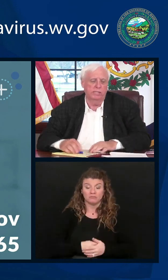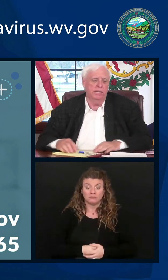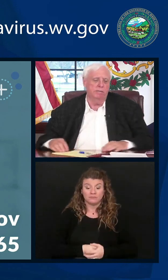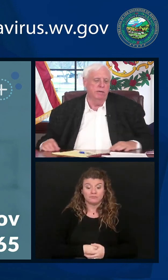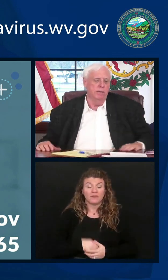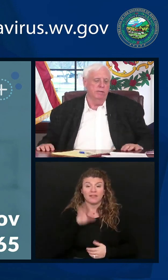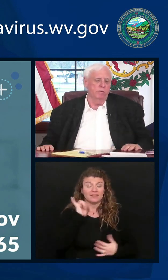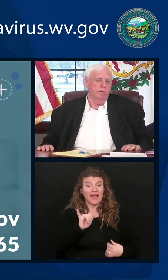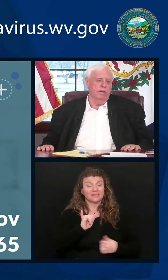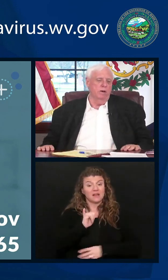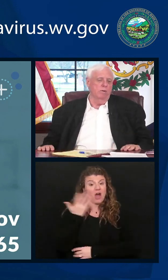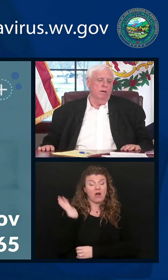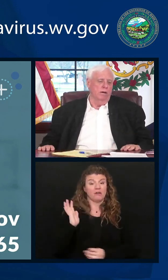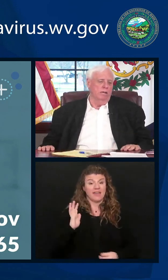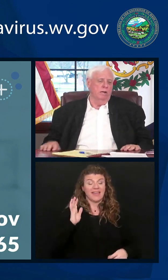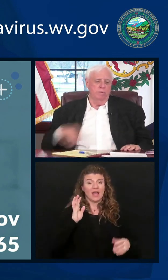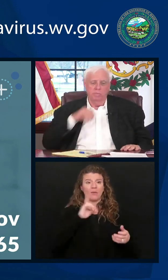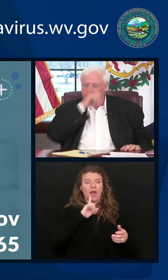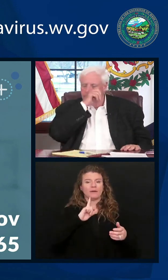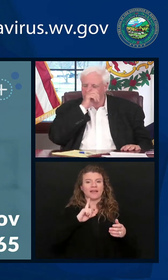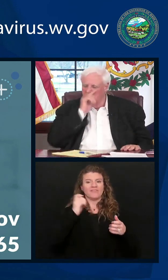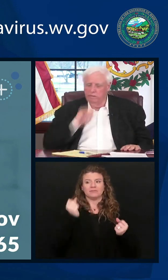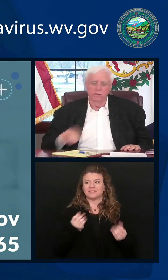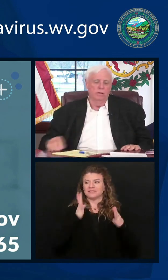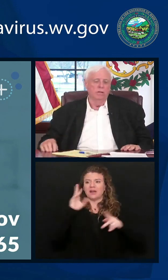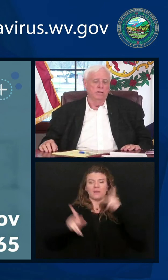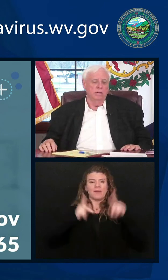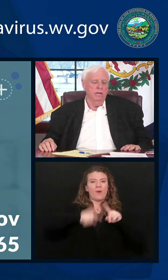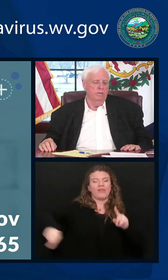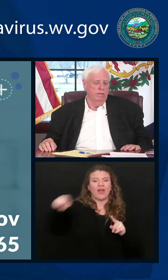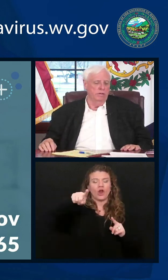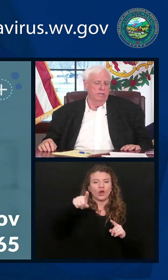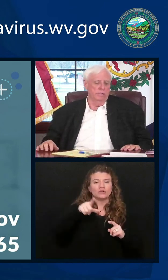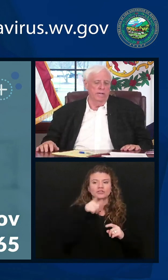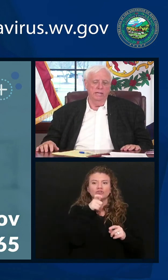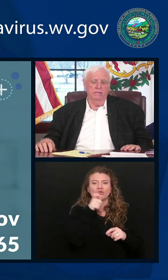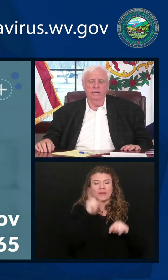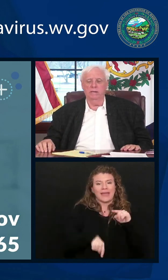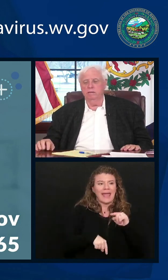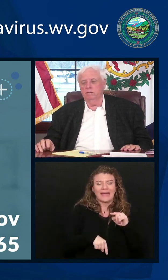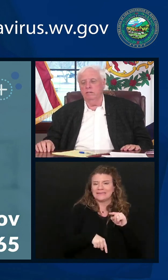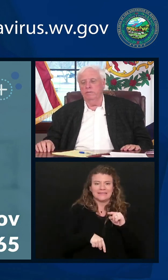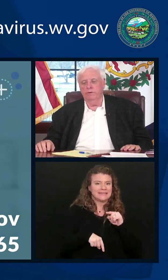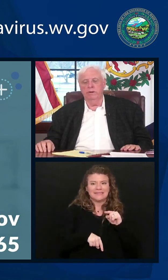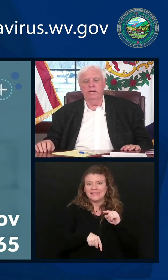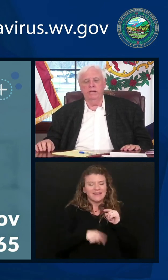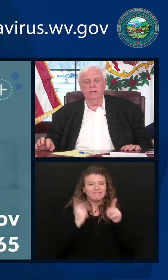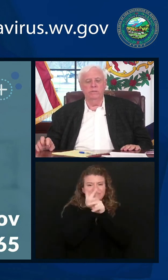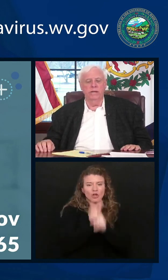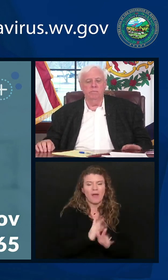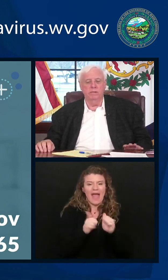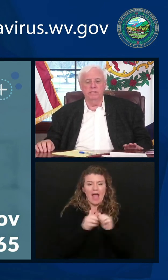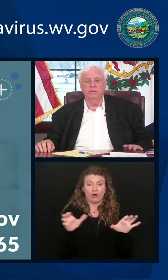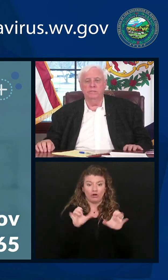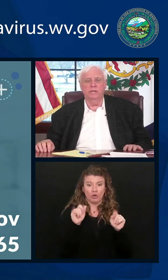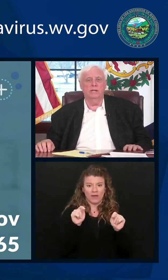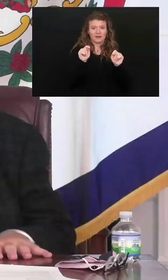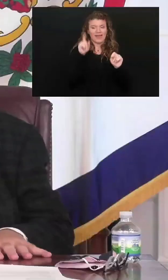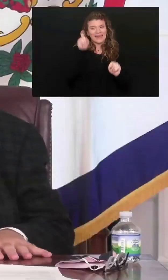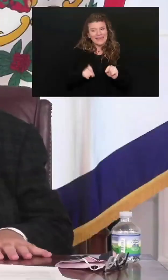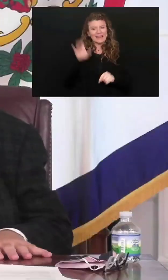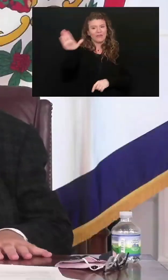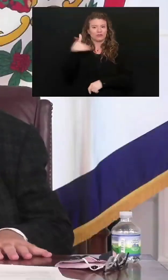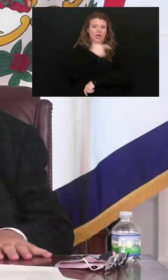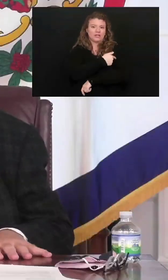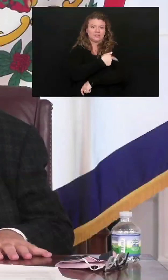crying shame if we've got a lot of people out there that are, you know, that just can't get that, you know, figure out how to do that but need your shots.